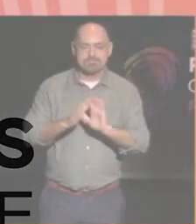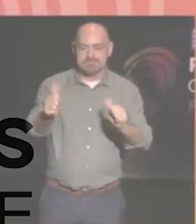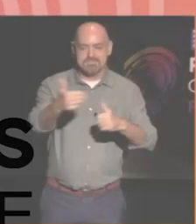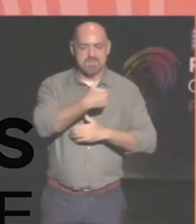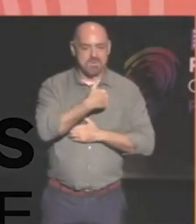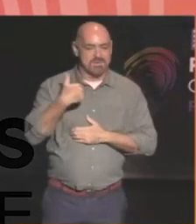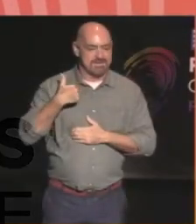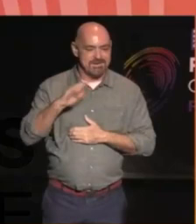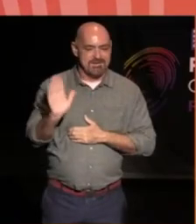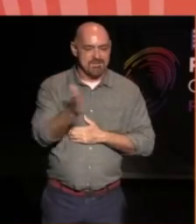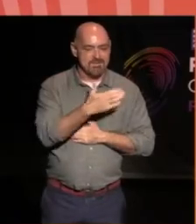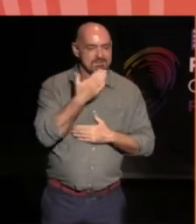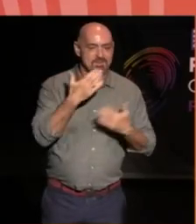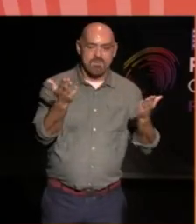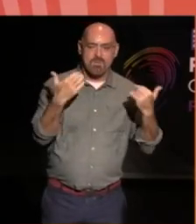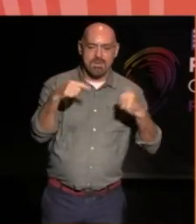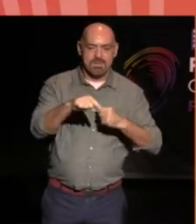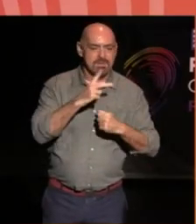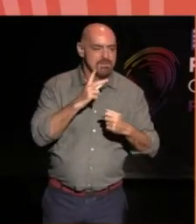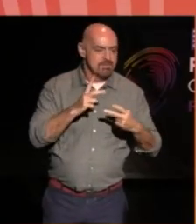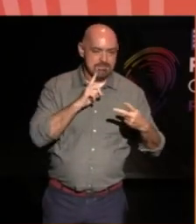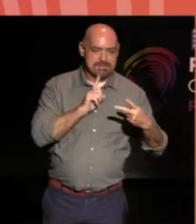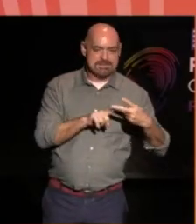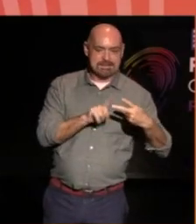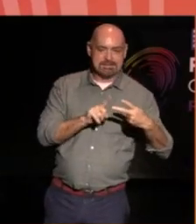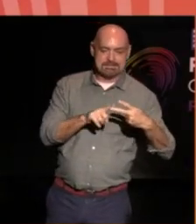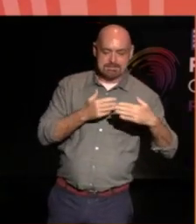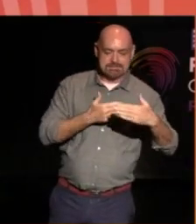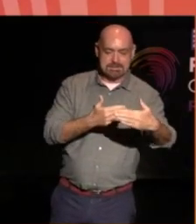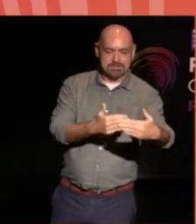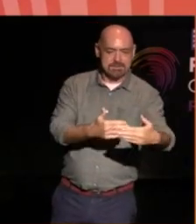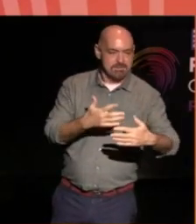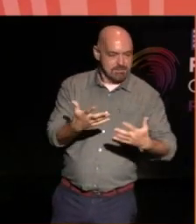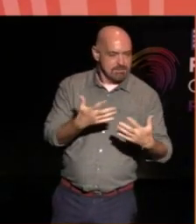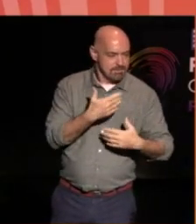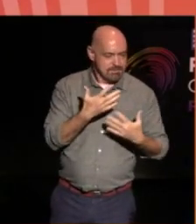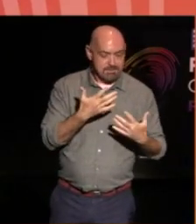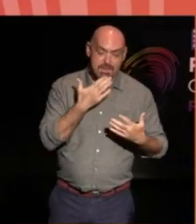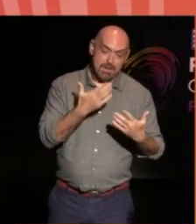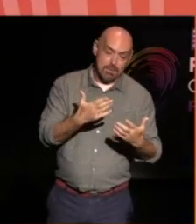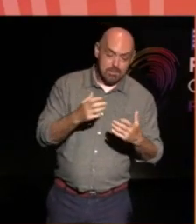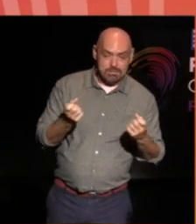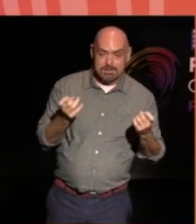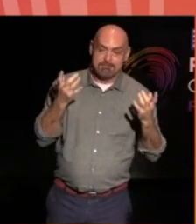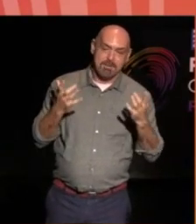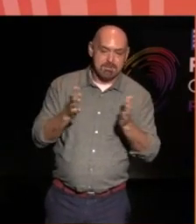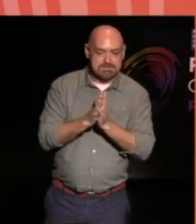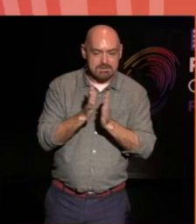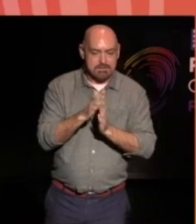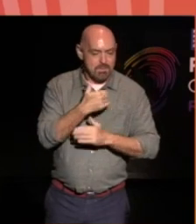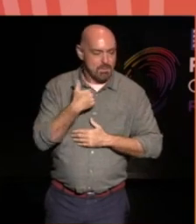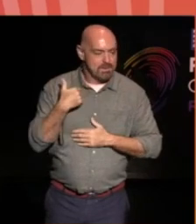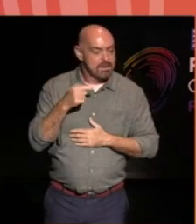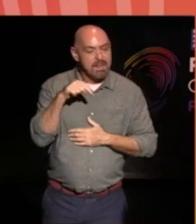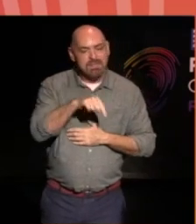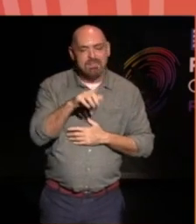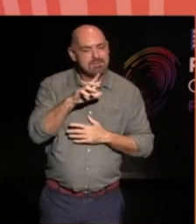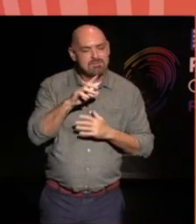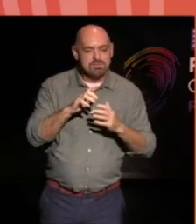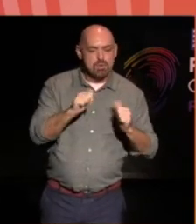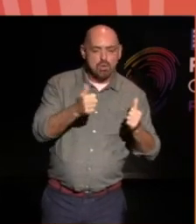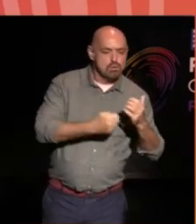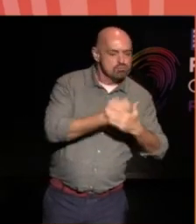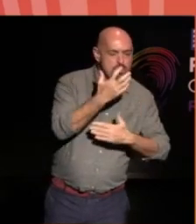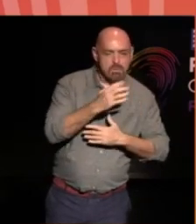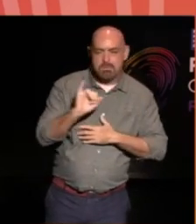Good morning, everyone. Welcome to the second session today. Thank you for giving up your Sunday mornings. This session is about good growth, bad